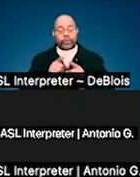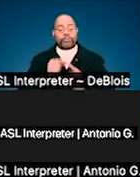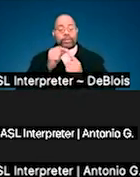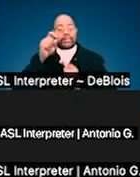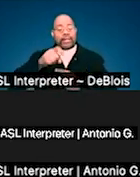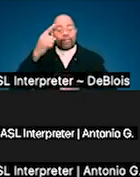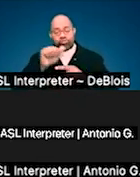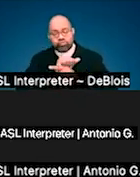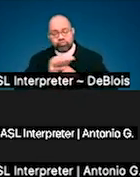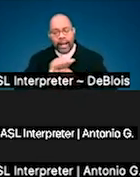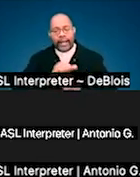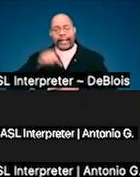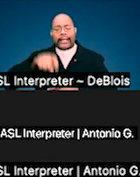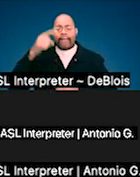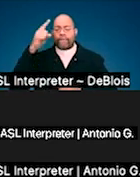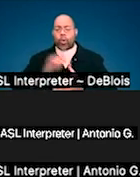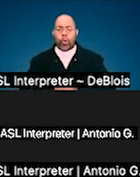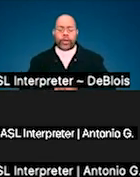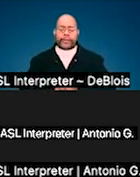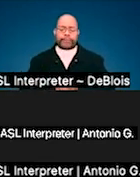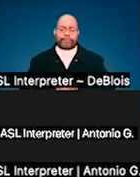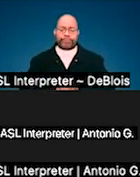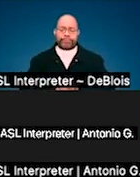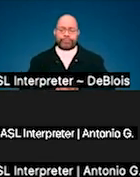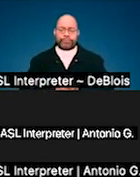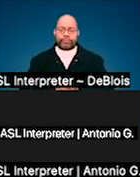for training, the need for